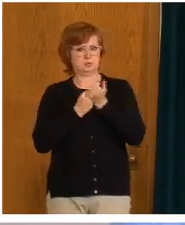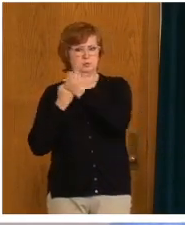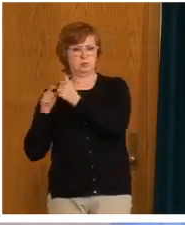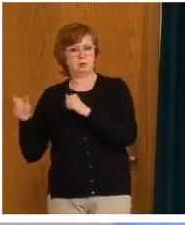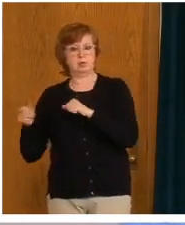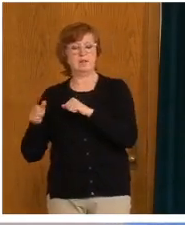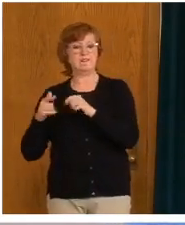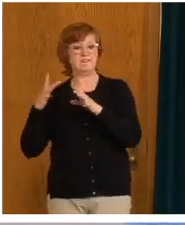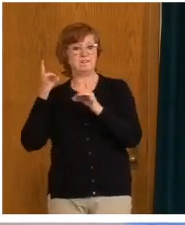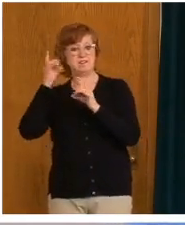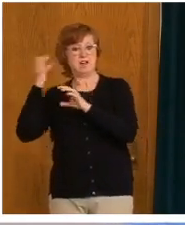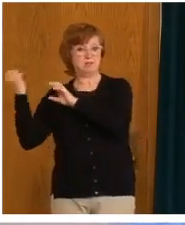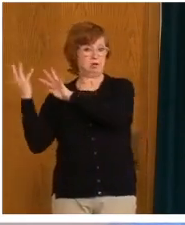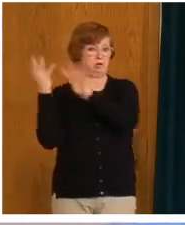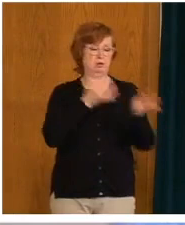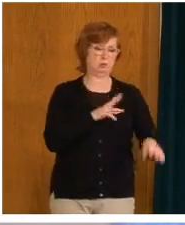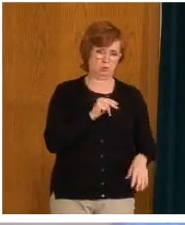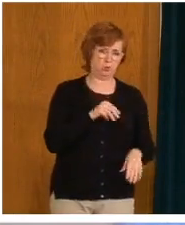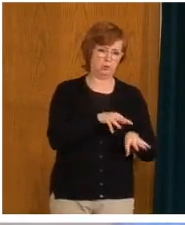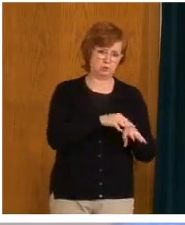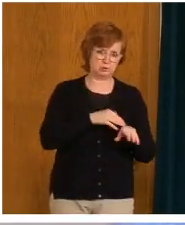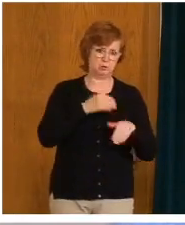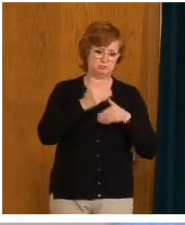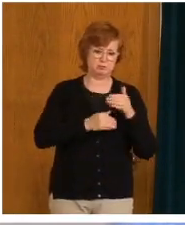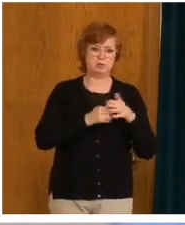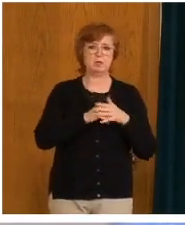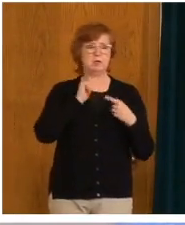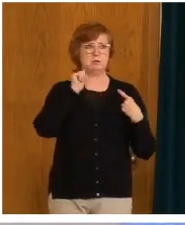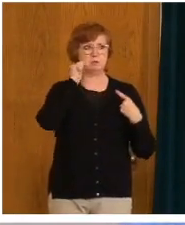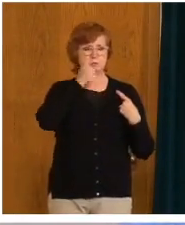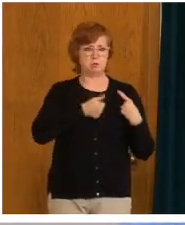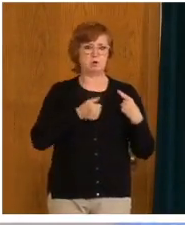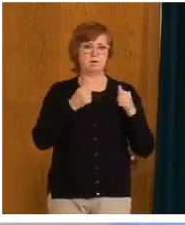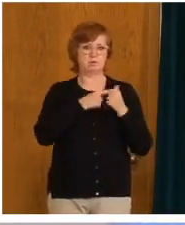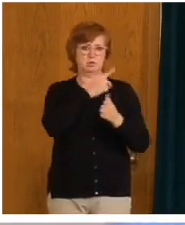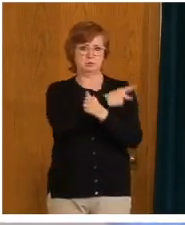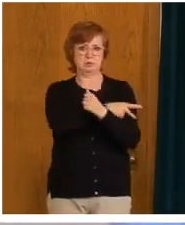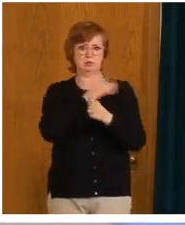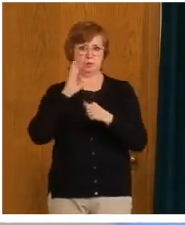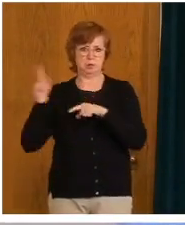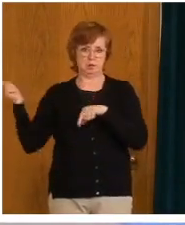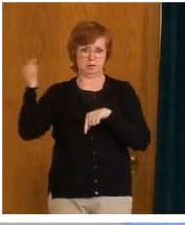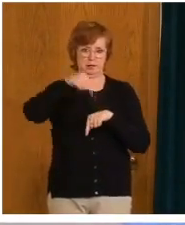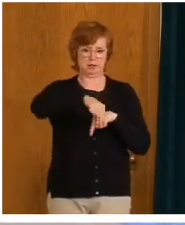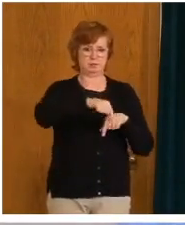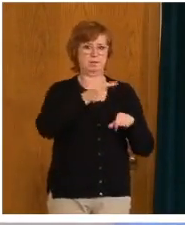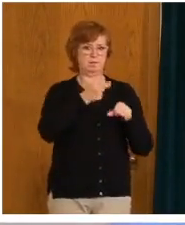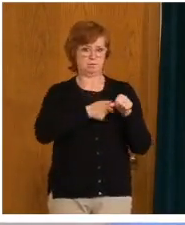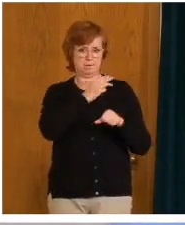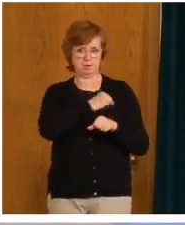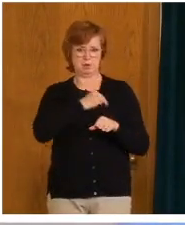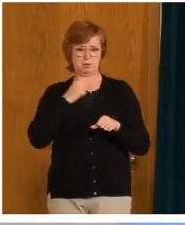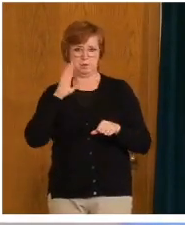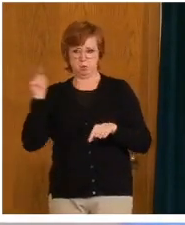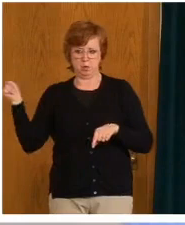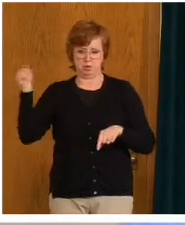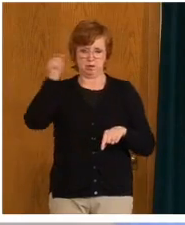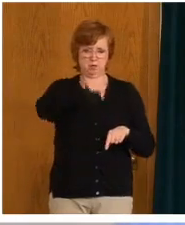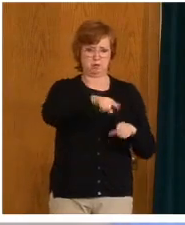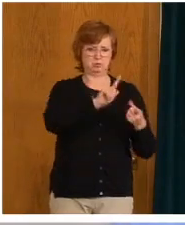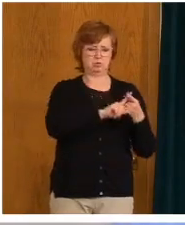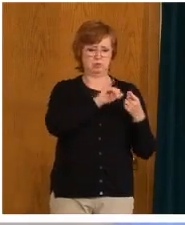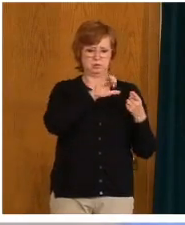way, and starting, I believe, tomorrow, we'll accept our first patient from Manitoba. They will be sent to